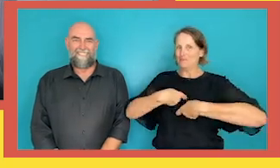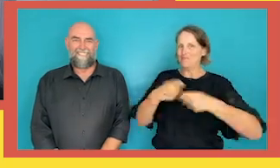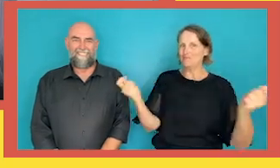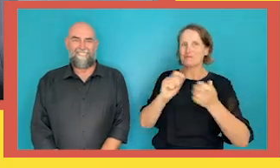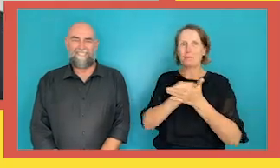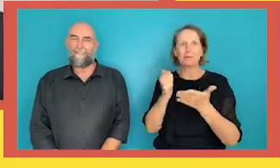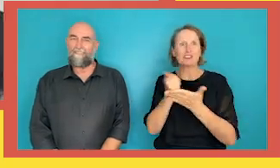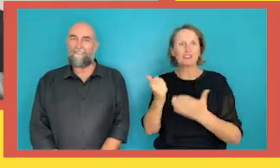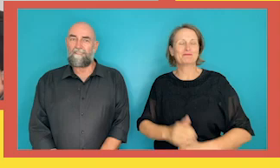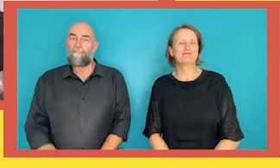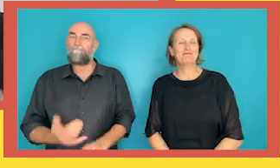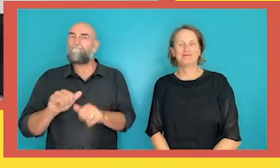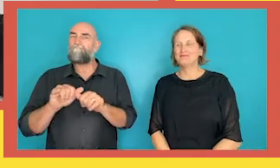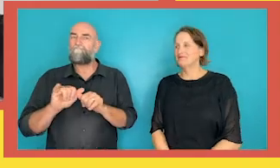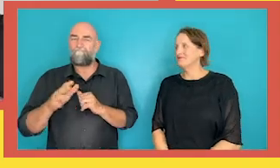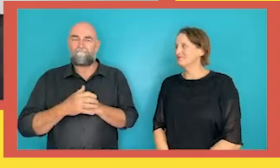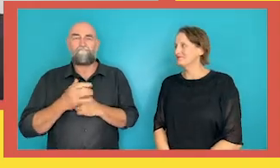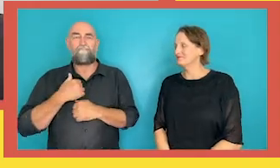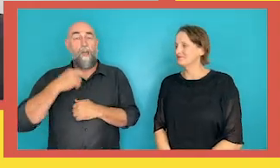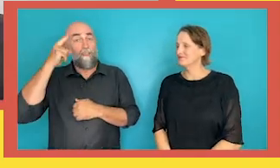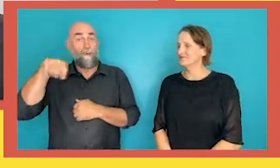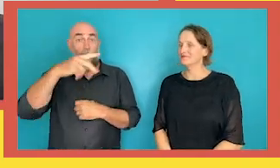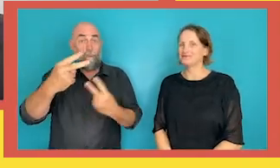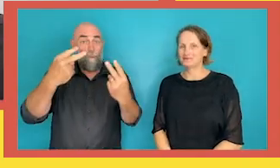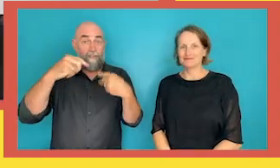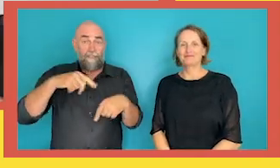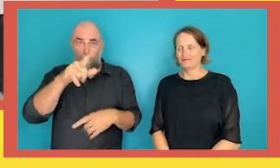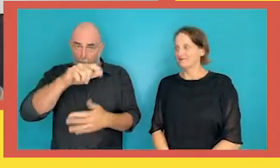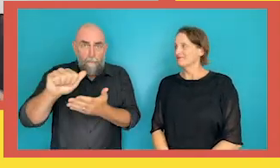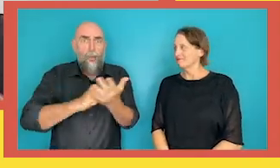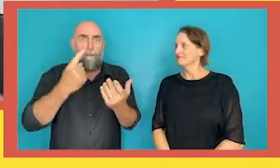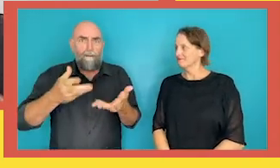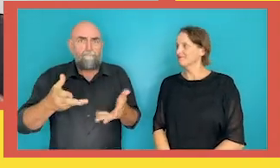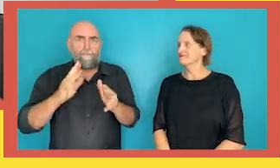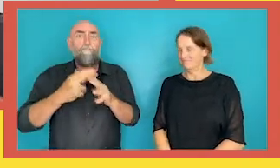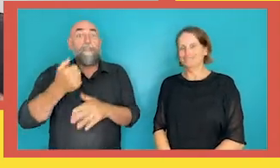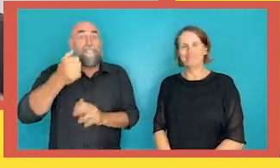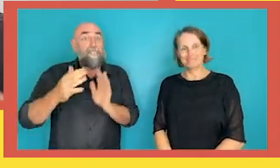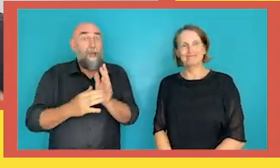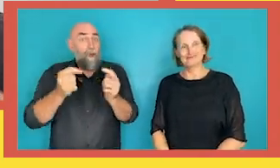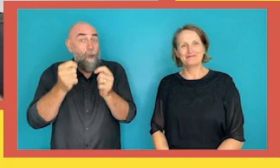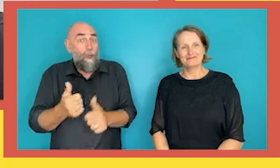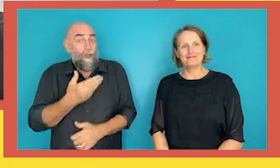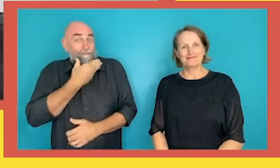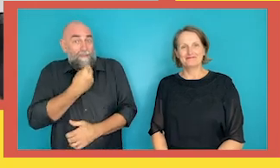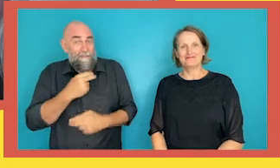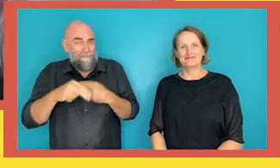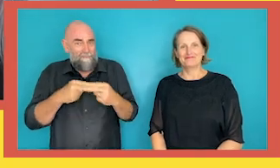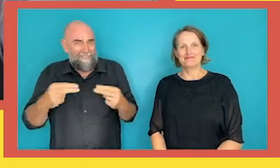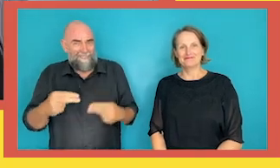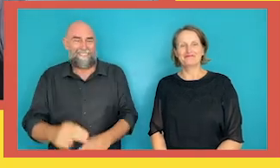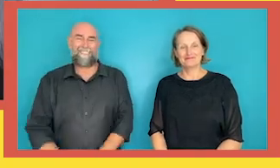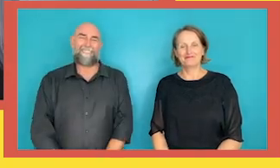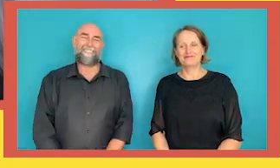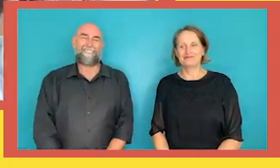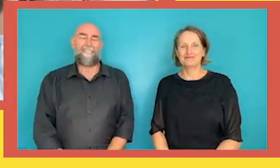there. Awesome. I think that the You Little Ripper audience have all just decided to buy one for a 6-month early 2024 Christmas present. Well,